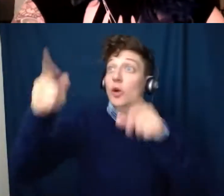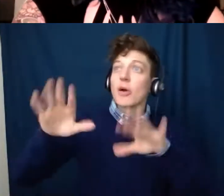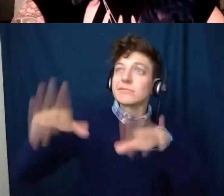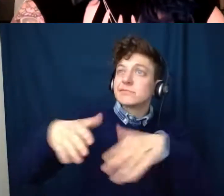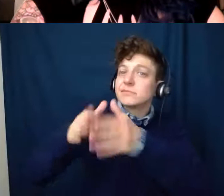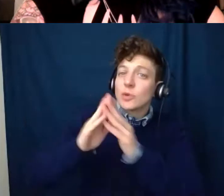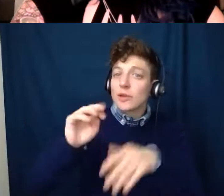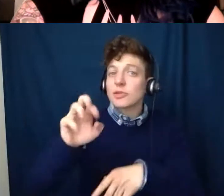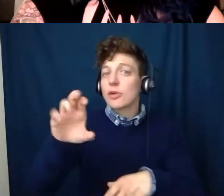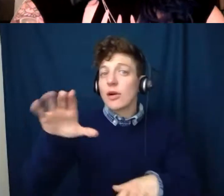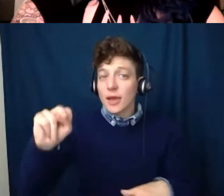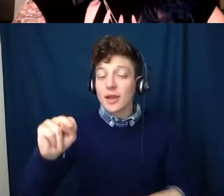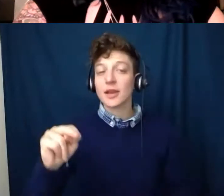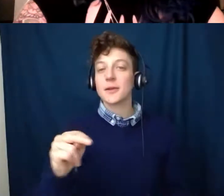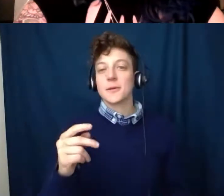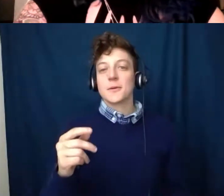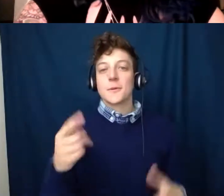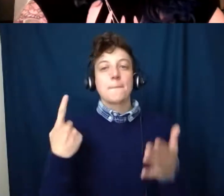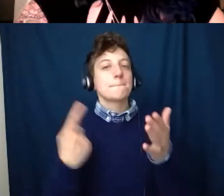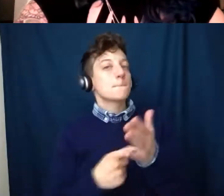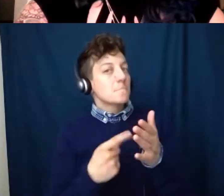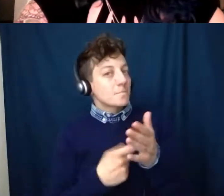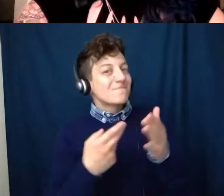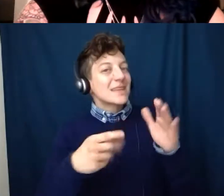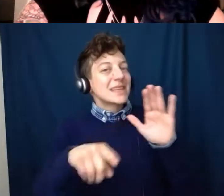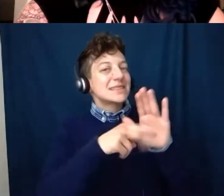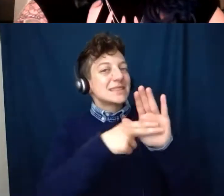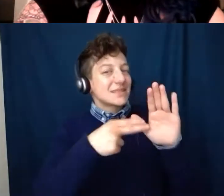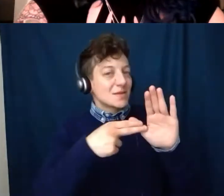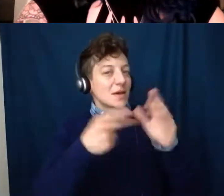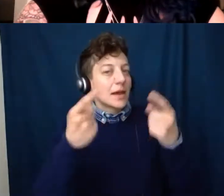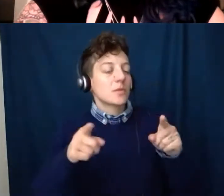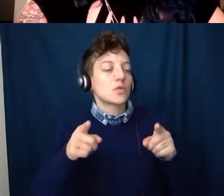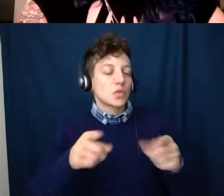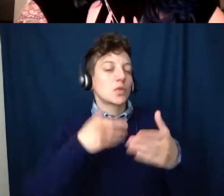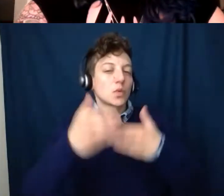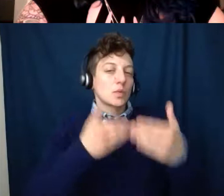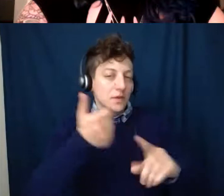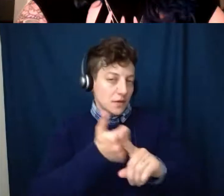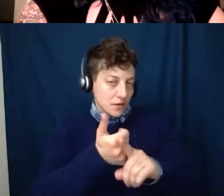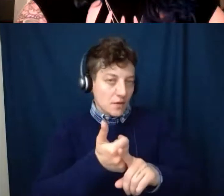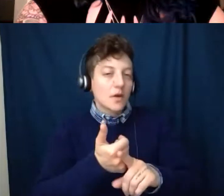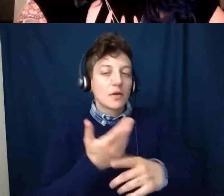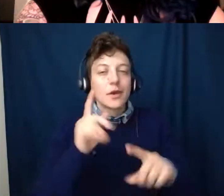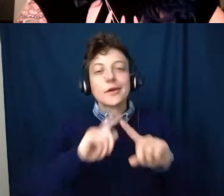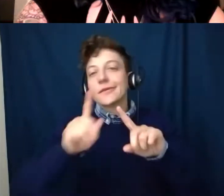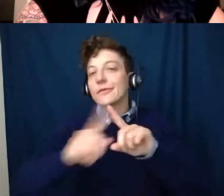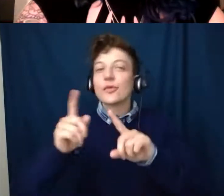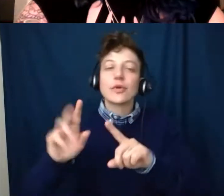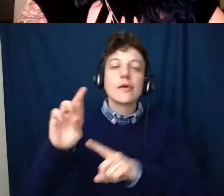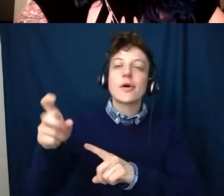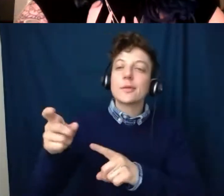And, sometimes a lot of stigma can be endured during this process. Different pharmacists have different